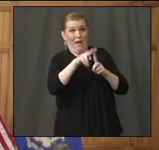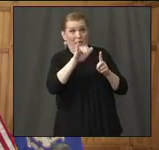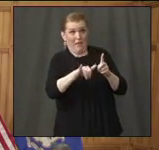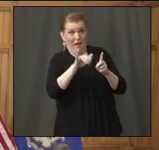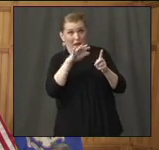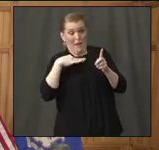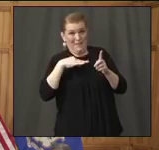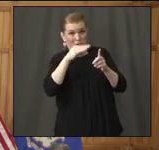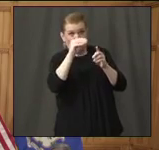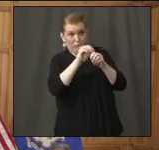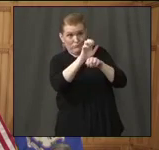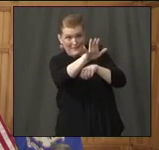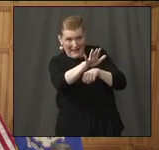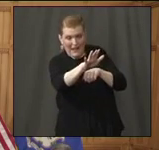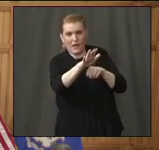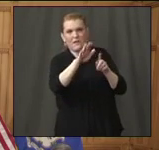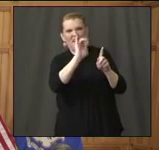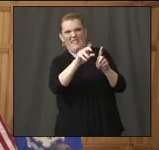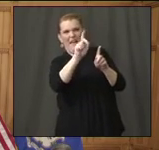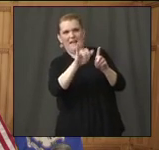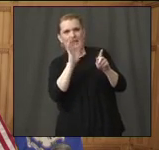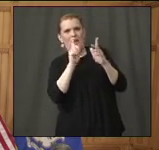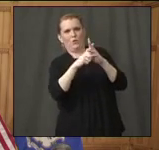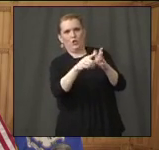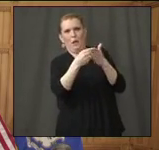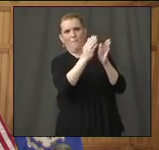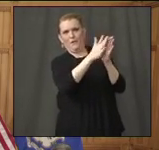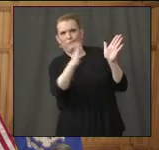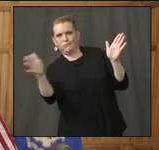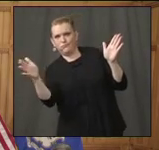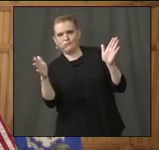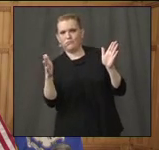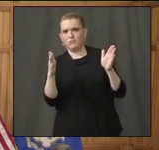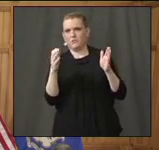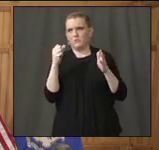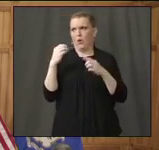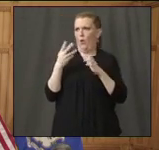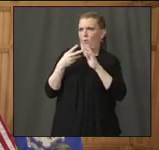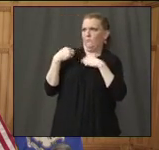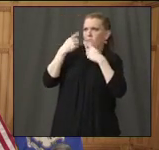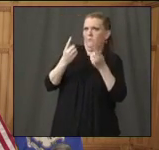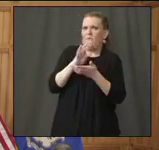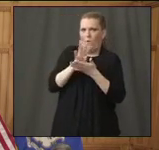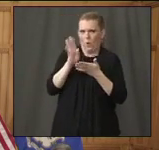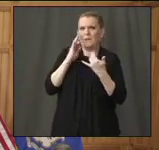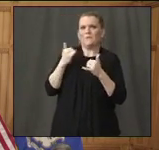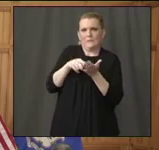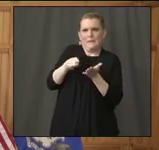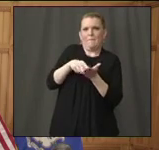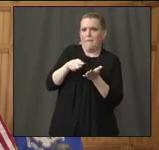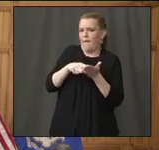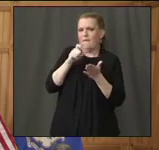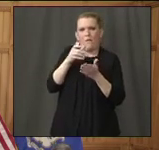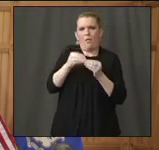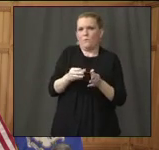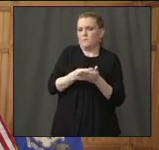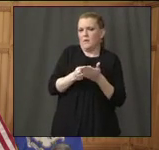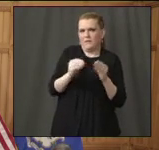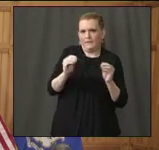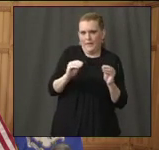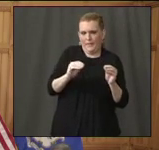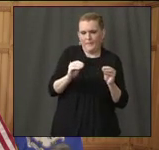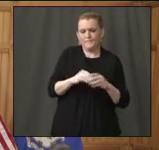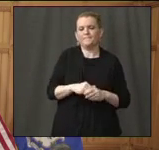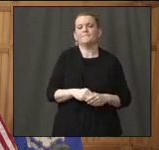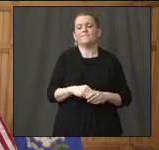Hi, Governor. Julia Bergman from The Day. My question centers around the Department of Public Health inspections at nursing homes. Can you give an update